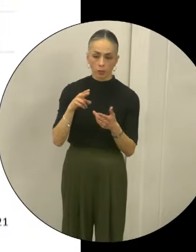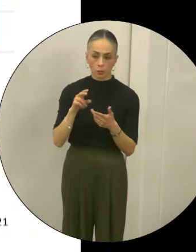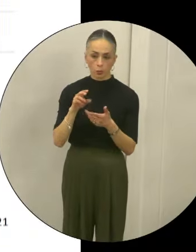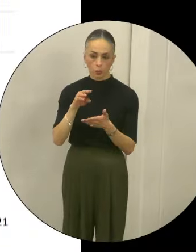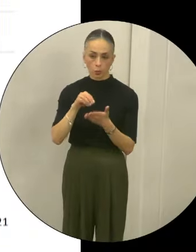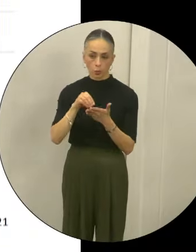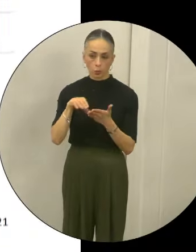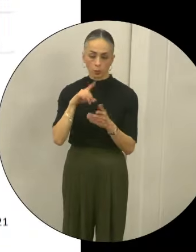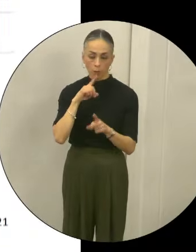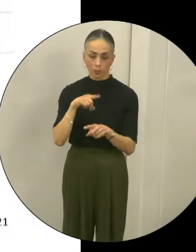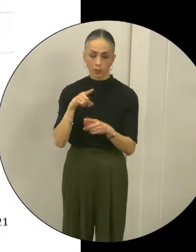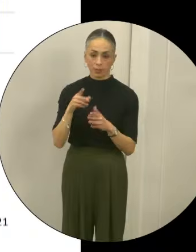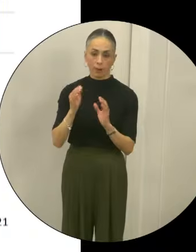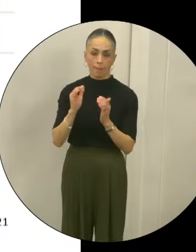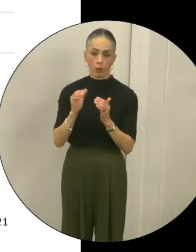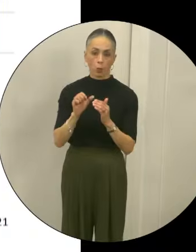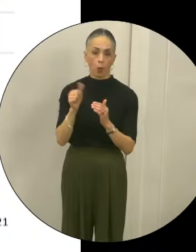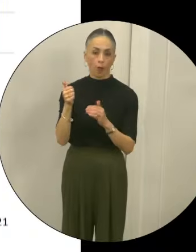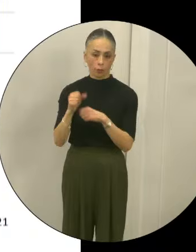years.